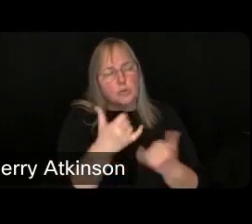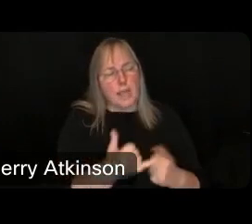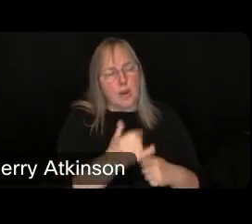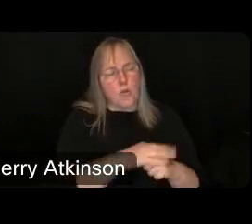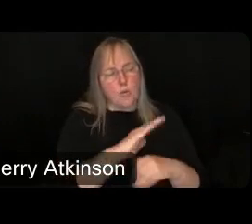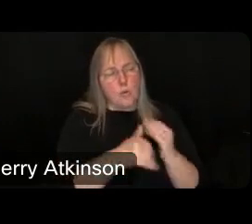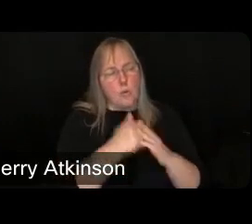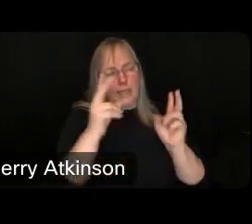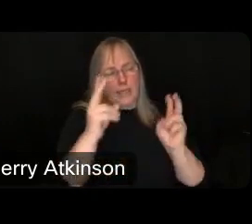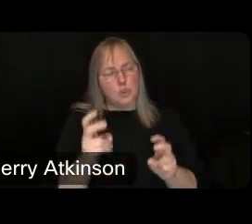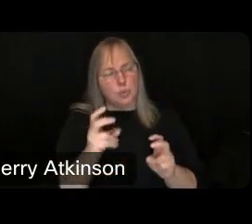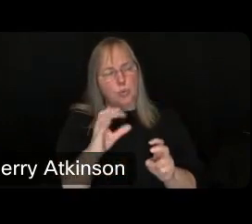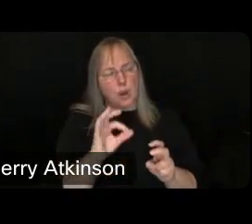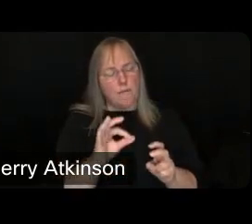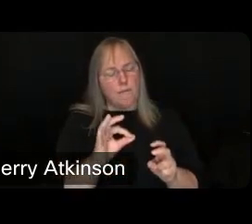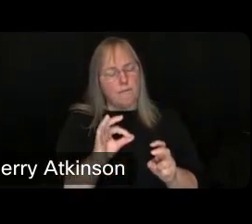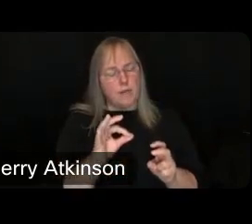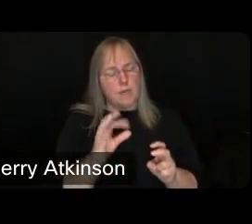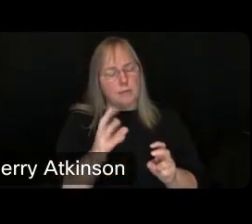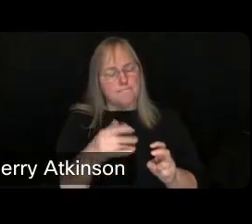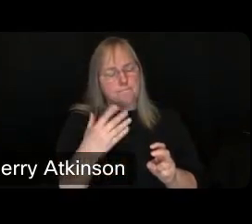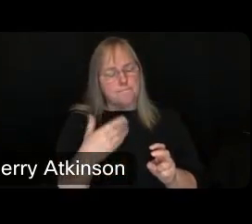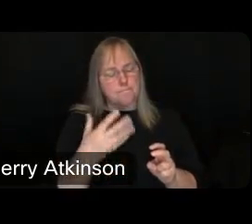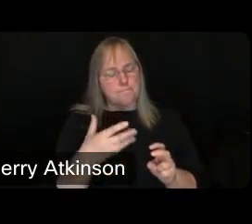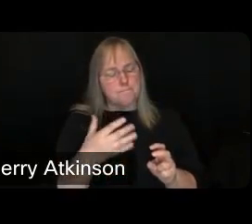of, I guess,